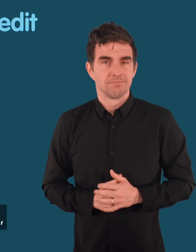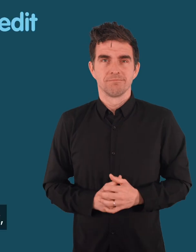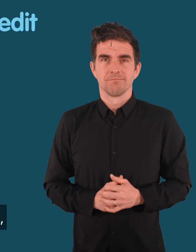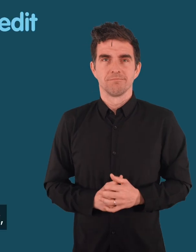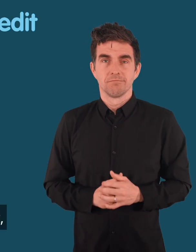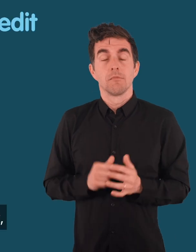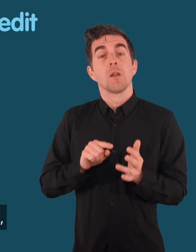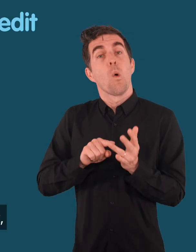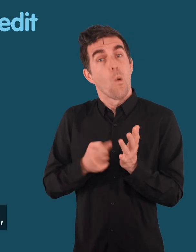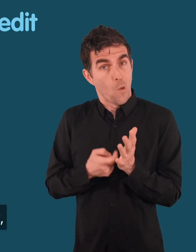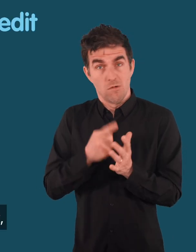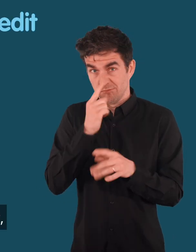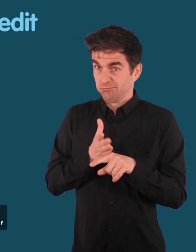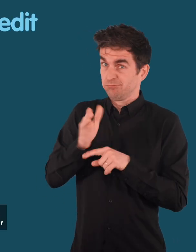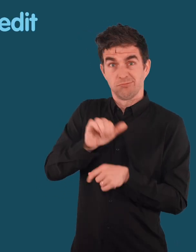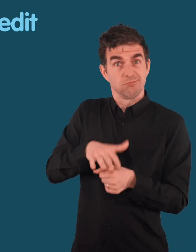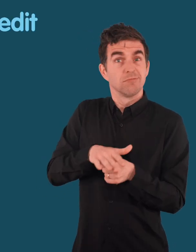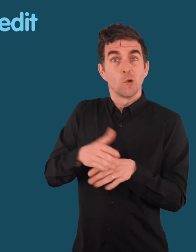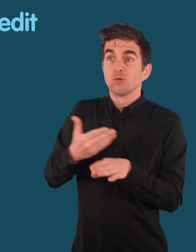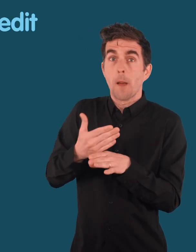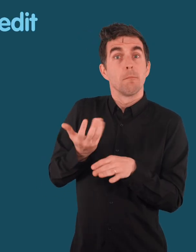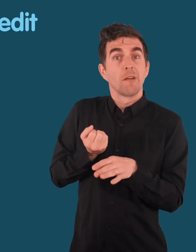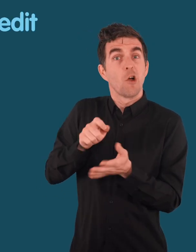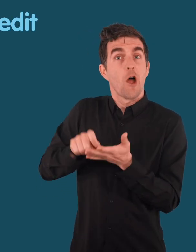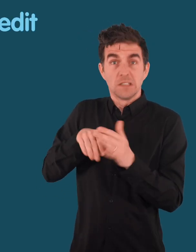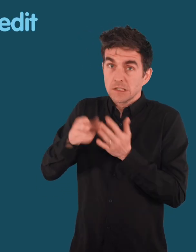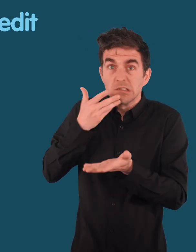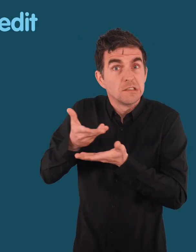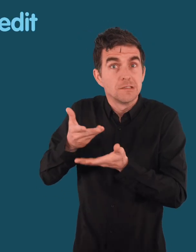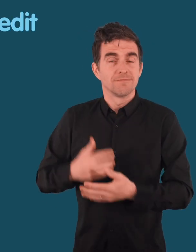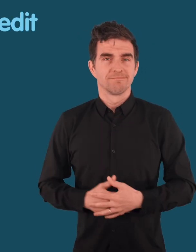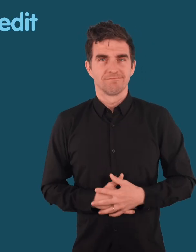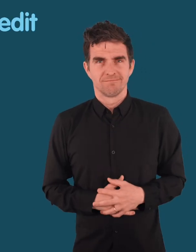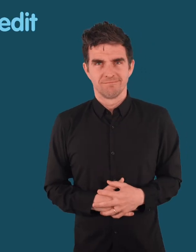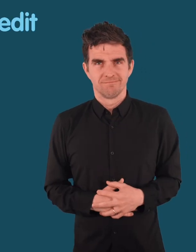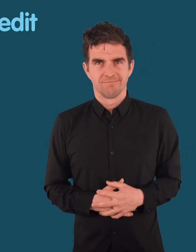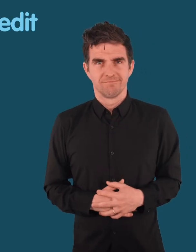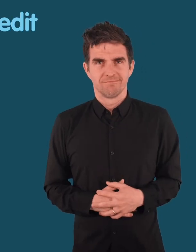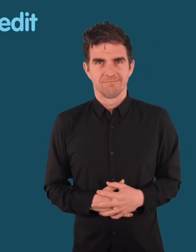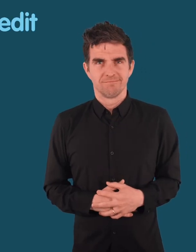nidirect.gov.uk/universal credit or go to your local Jobs and Benefits office.